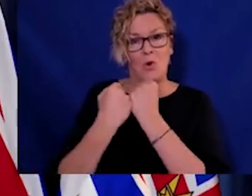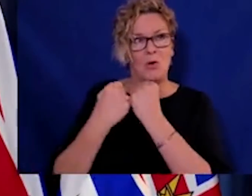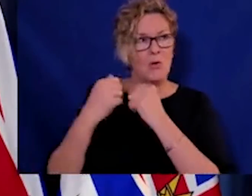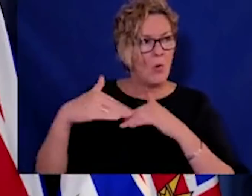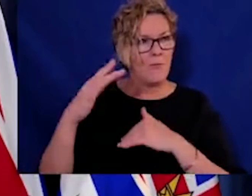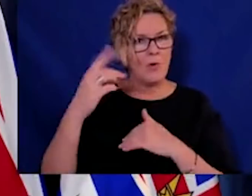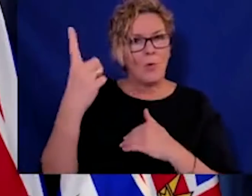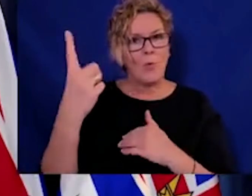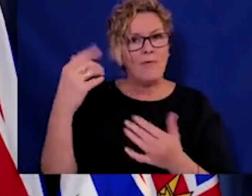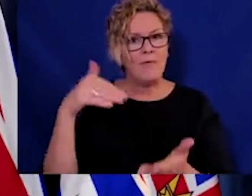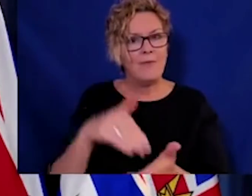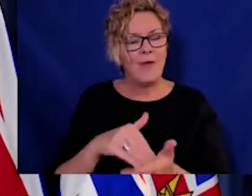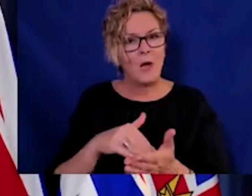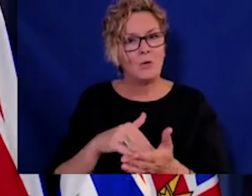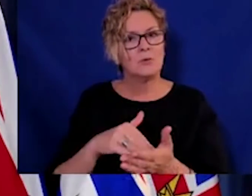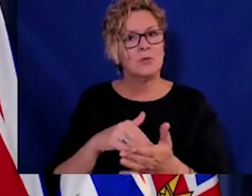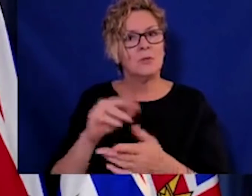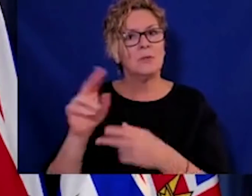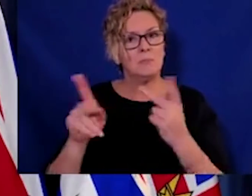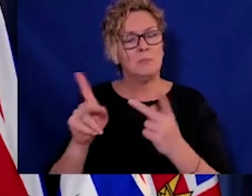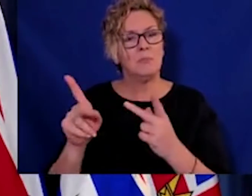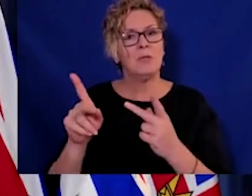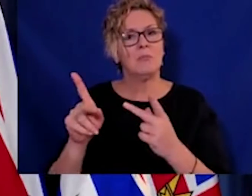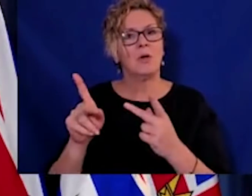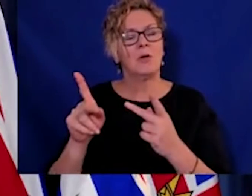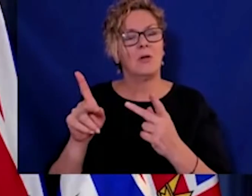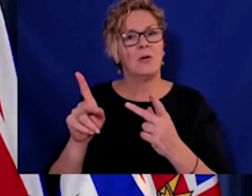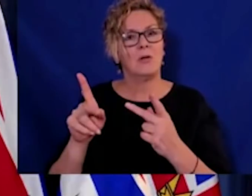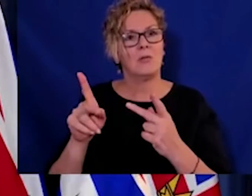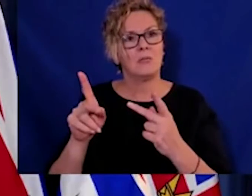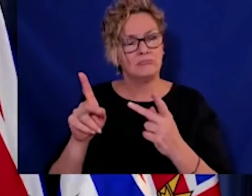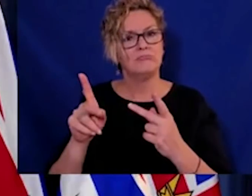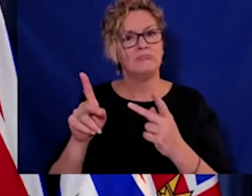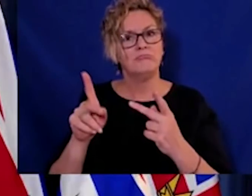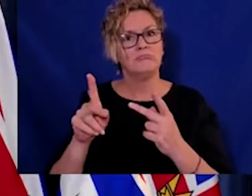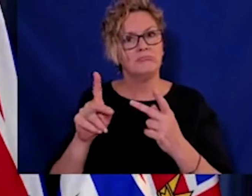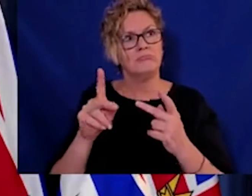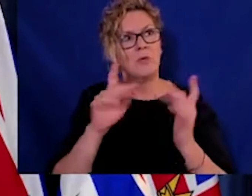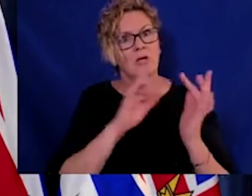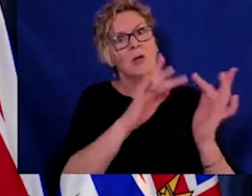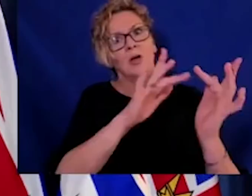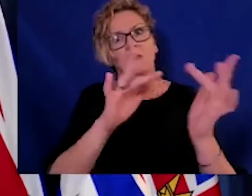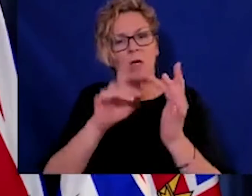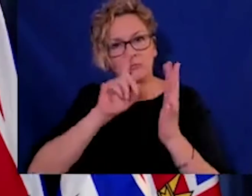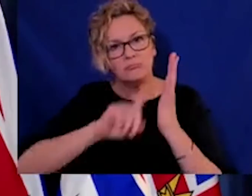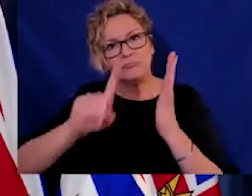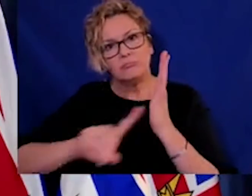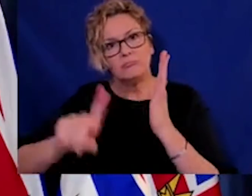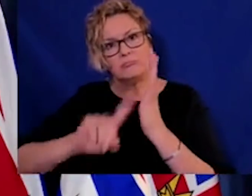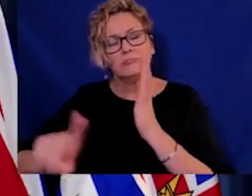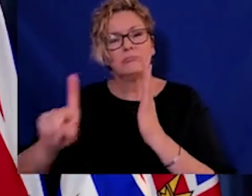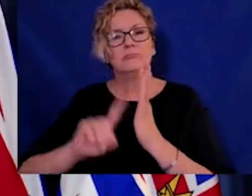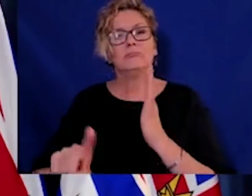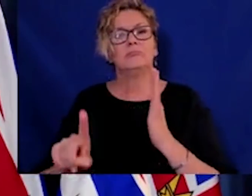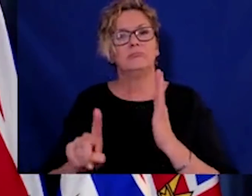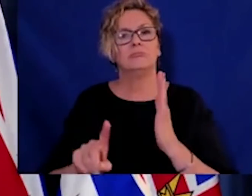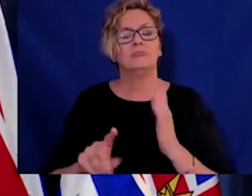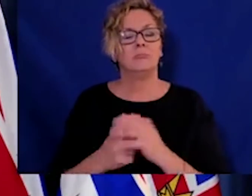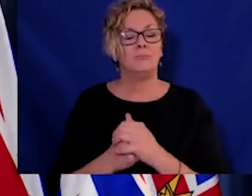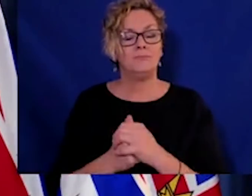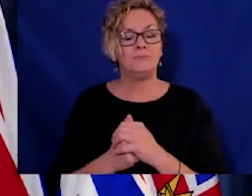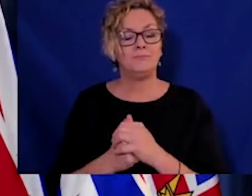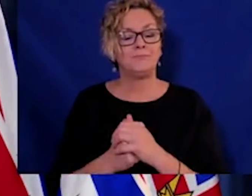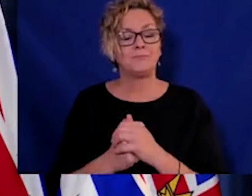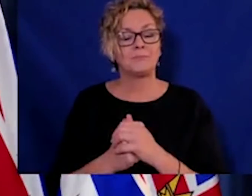contact tracing prior to September. In addition, the Fraser First Nations Health Authority has been approved to hire